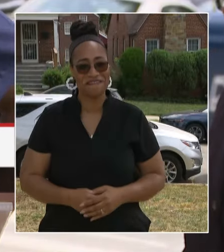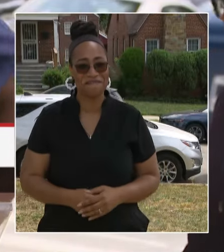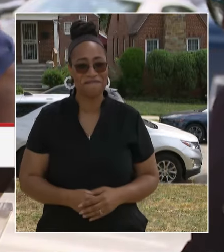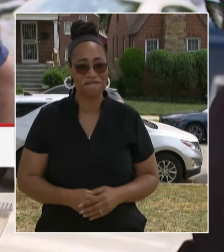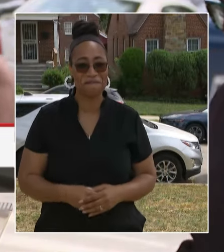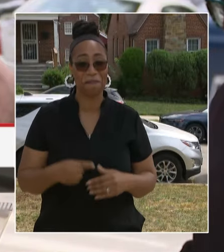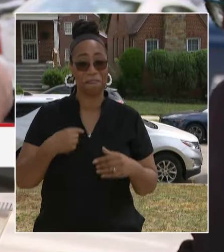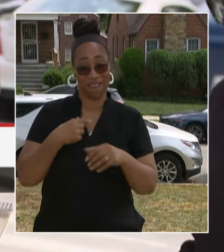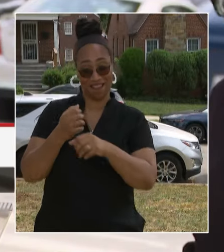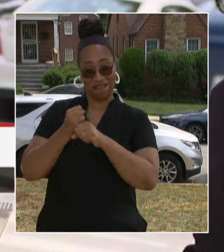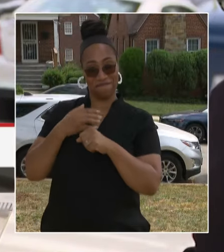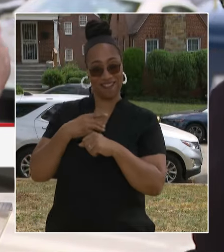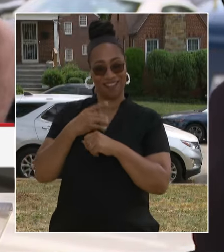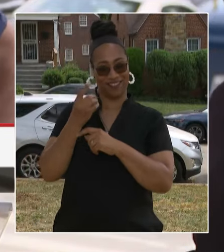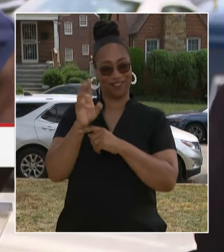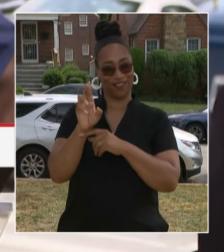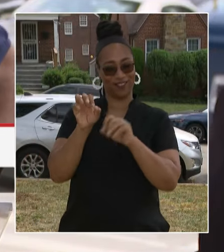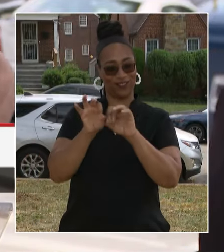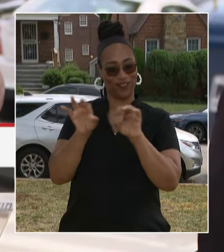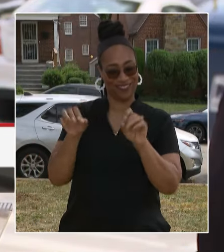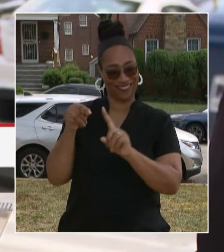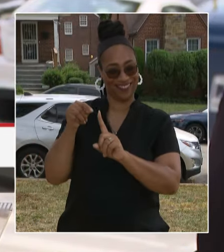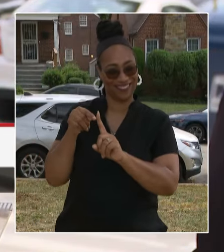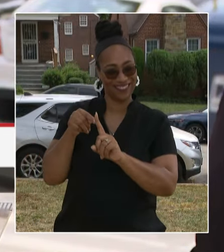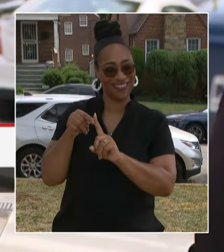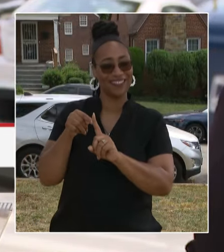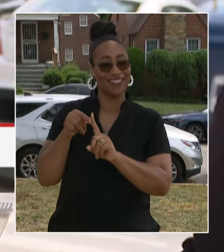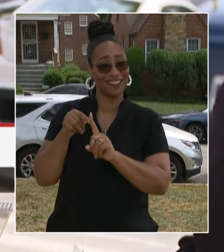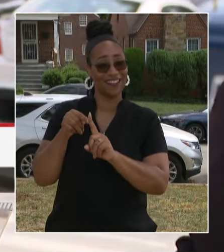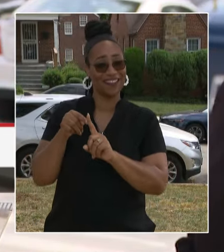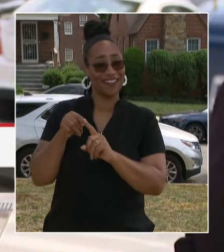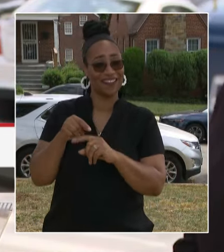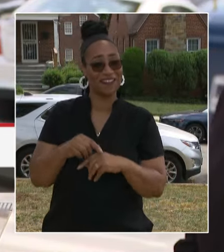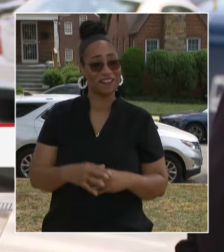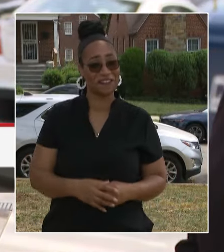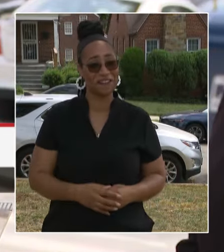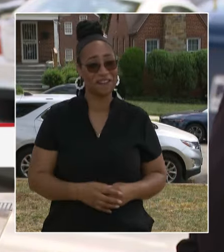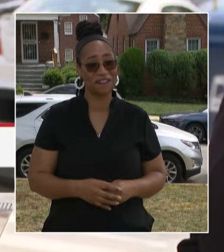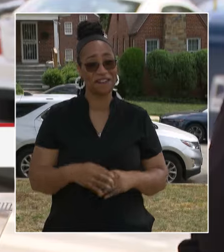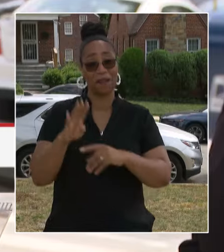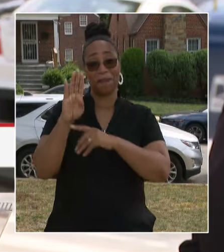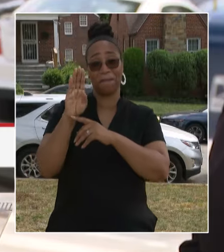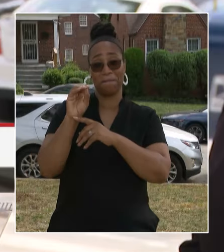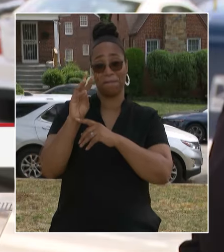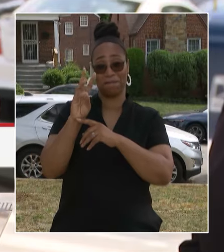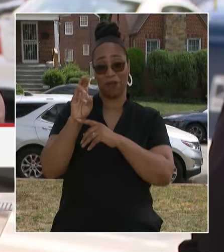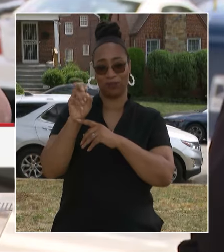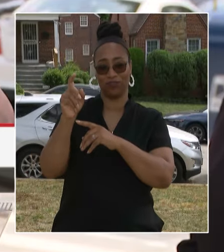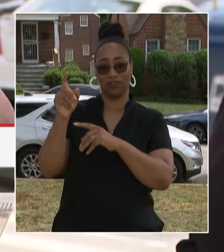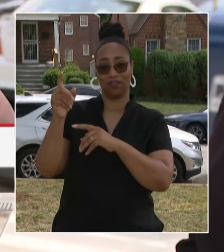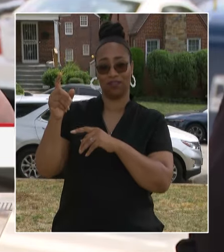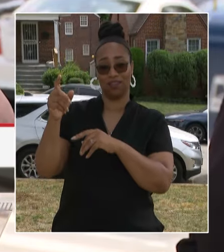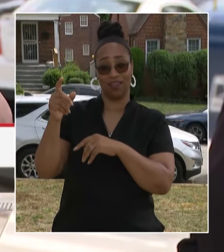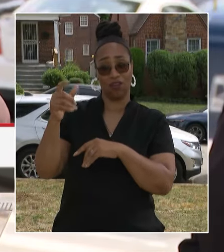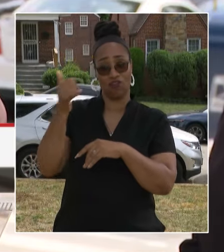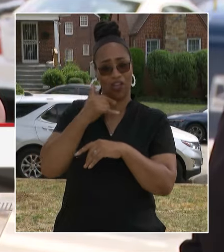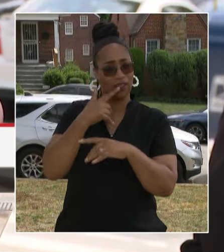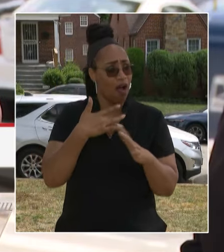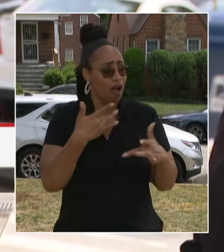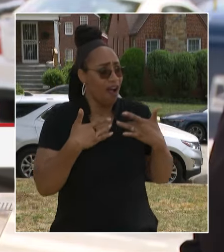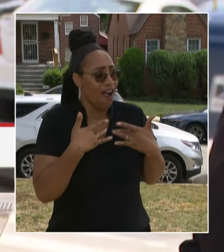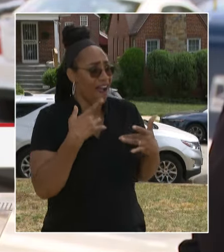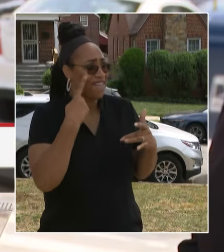He kept in touch with all the kids. Mr. Spaulding used to ride by and see us playing on a field